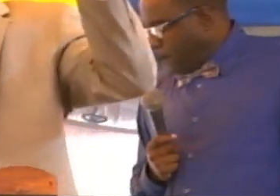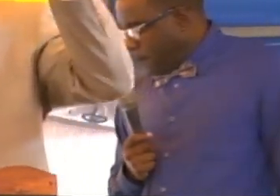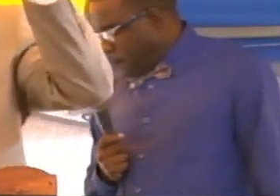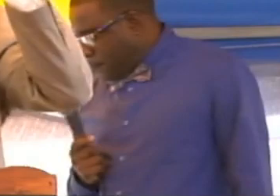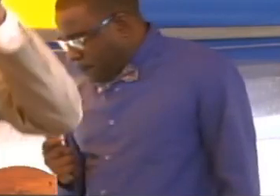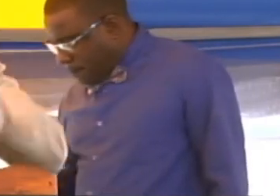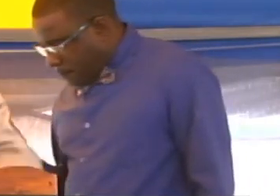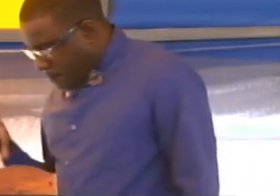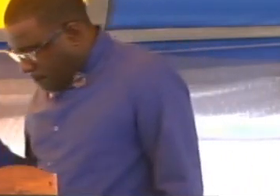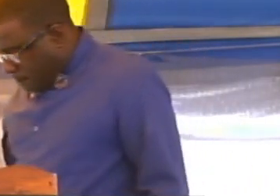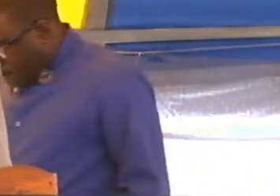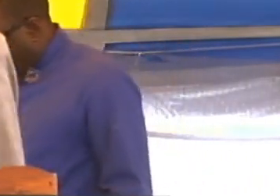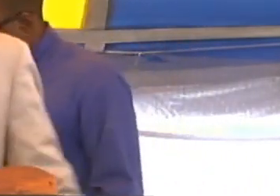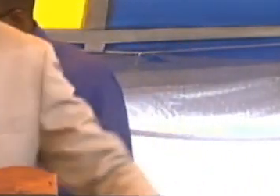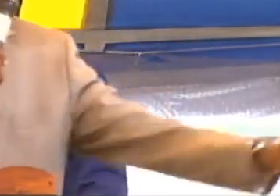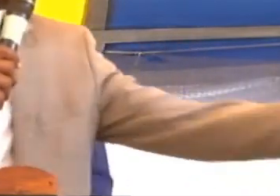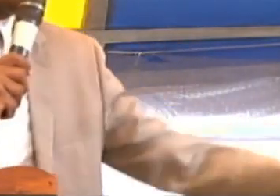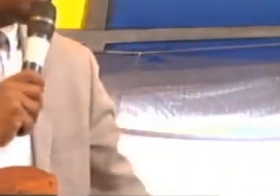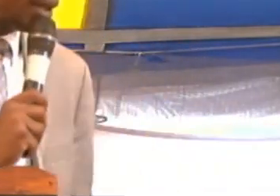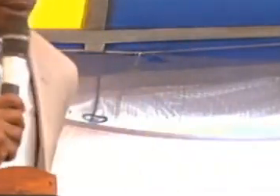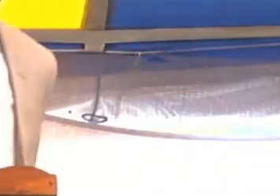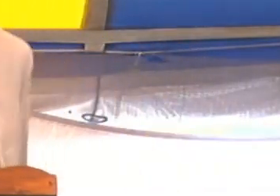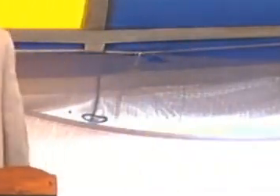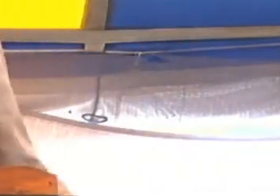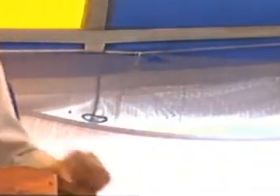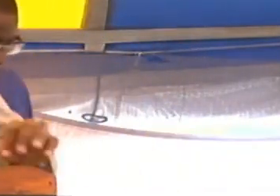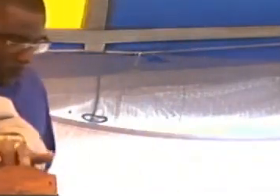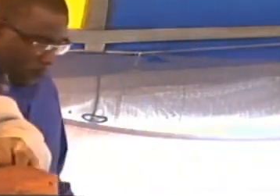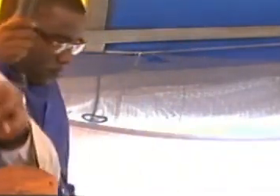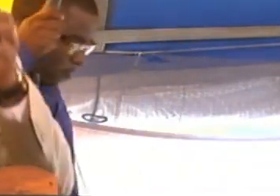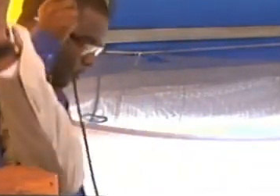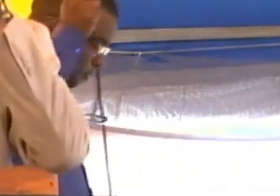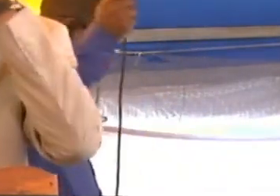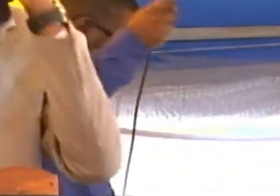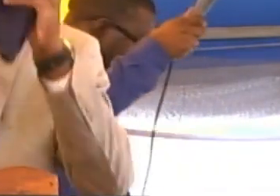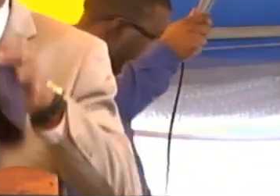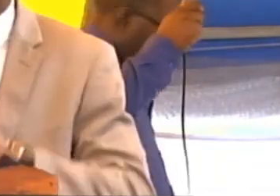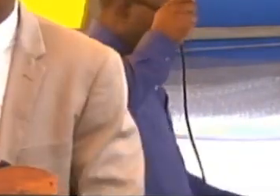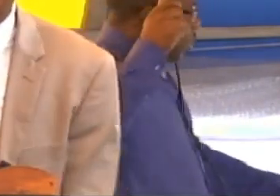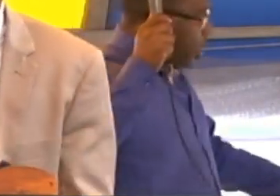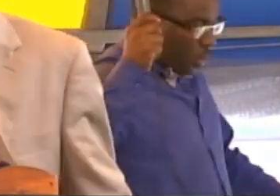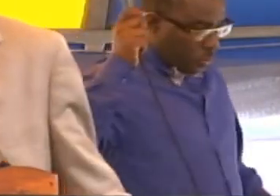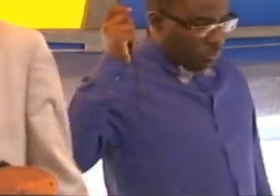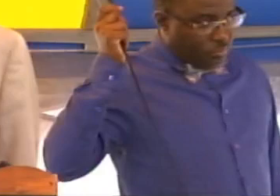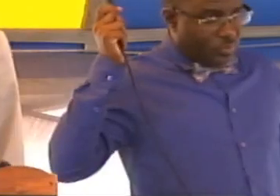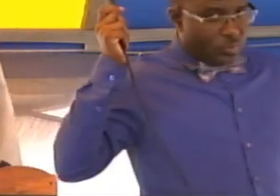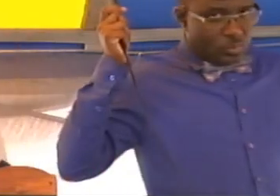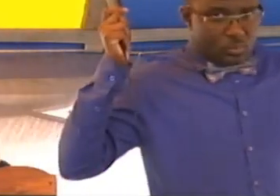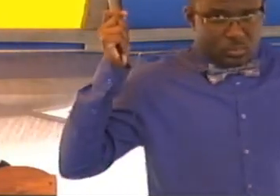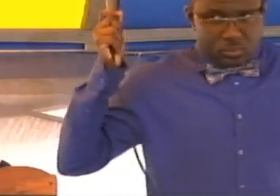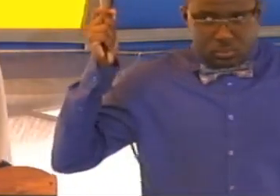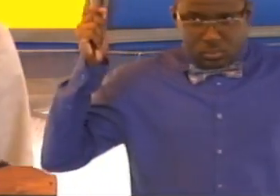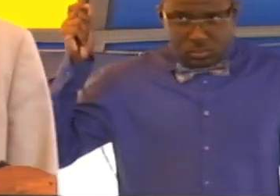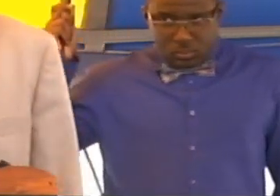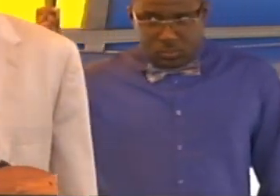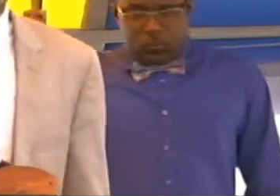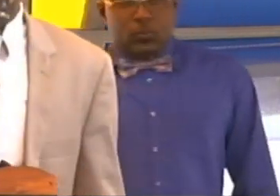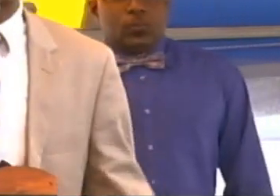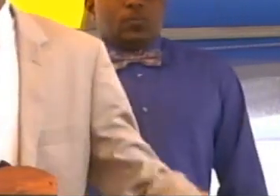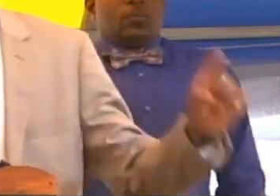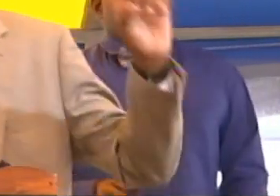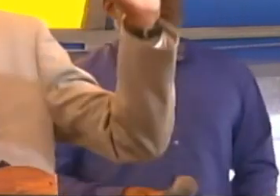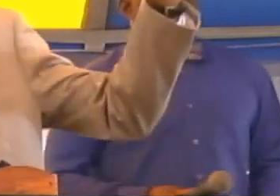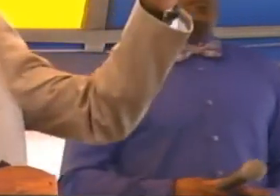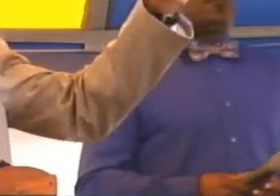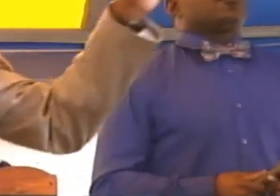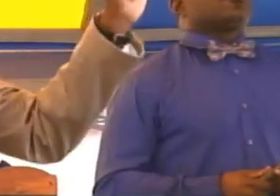him. It was never in Buddha. Selassie can't save you. But the great God that